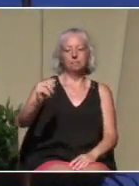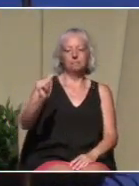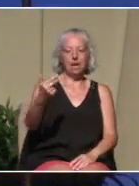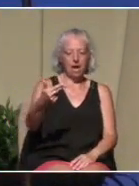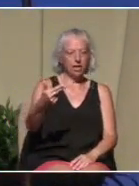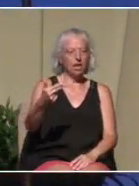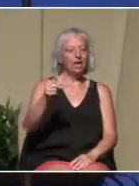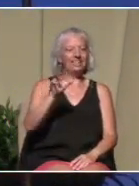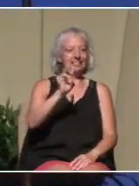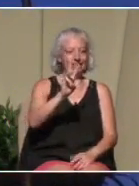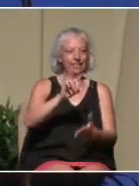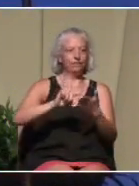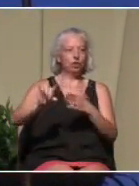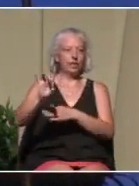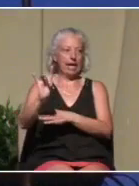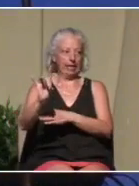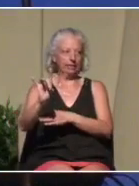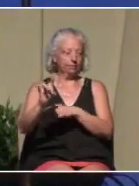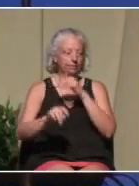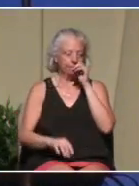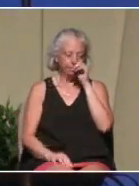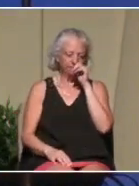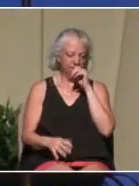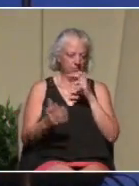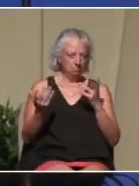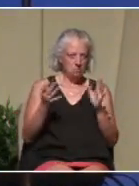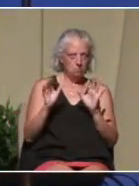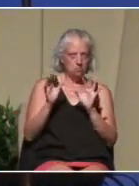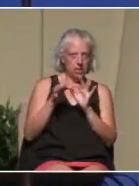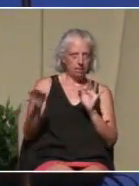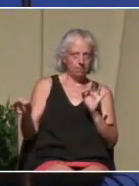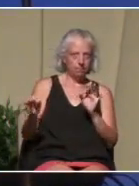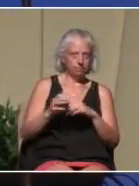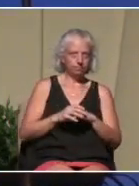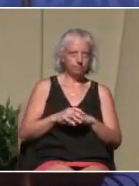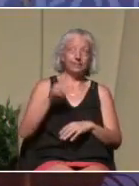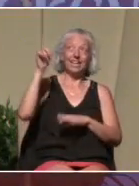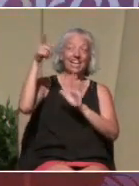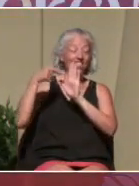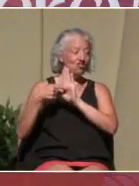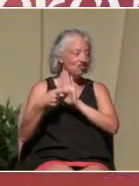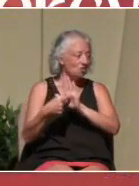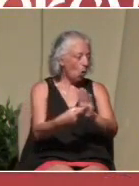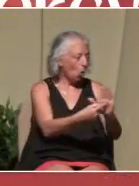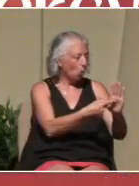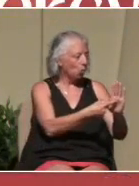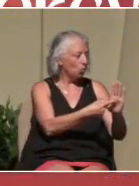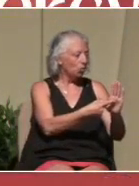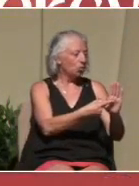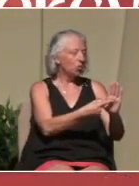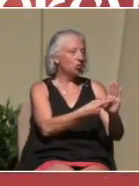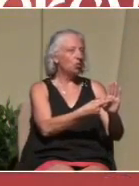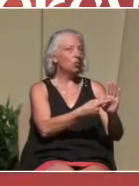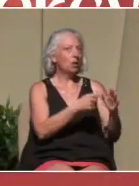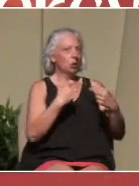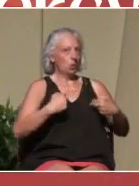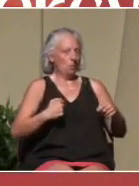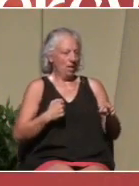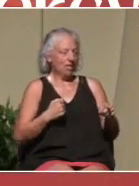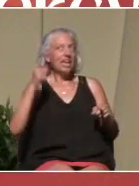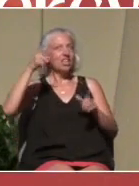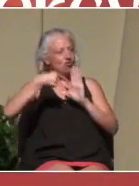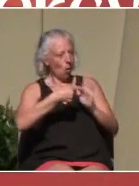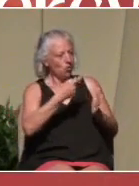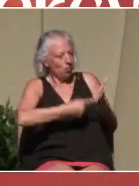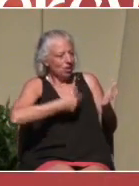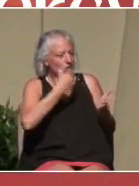6:8. And it says this. It says, "He has showed you, O mortal, what is good. And what does